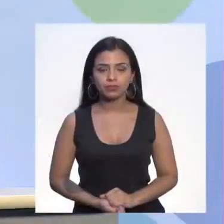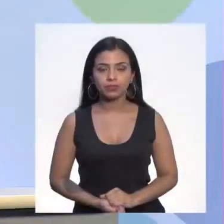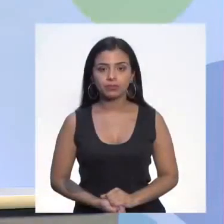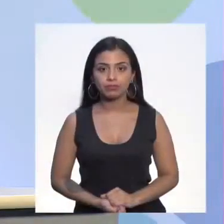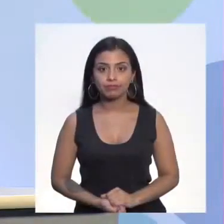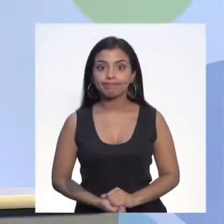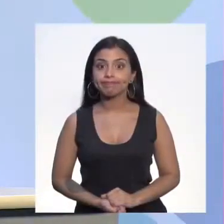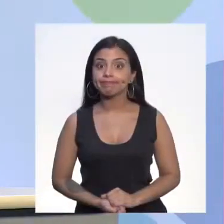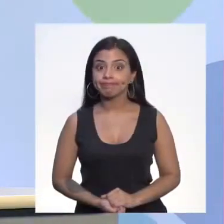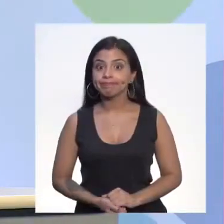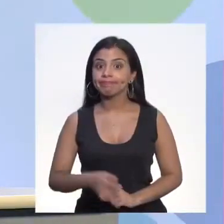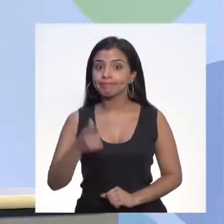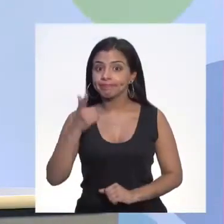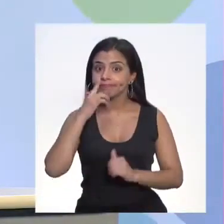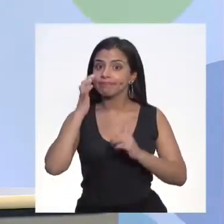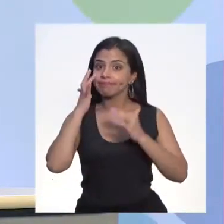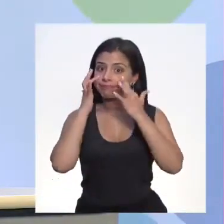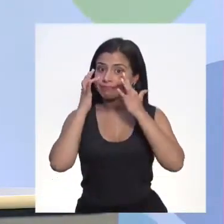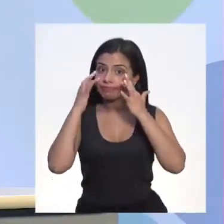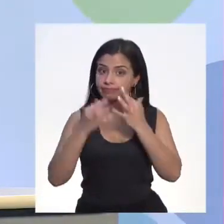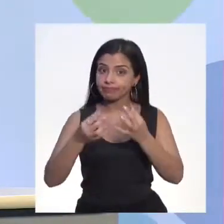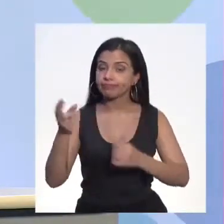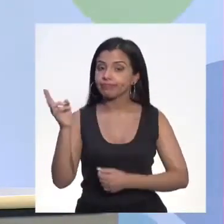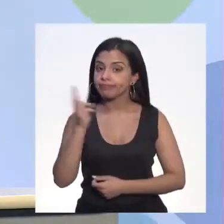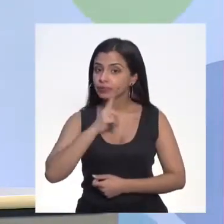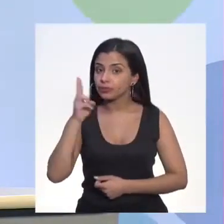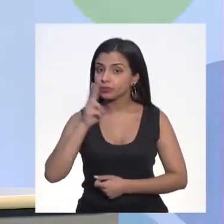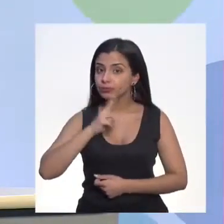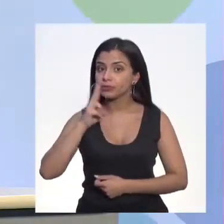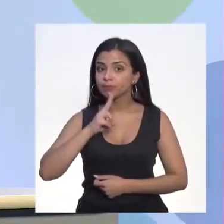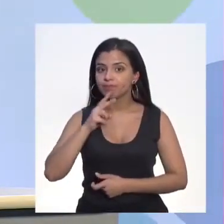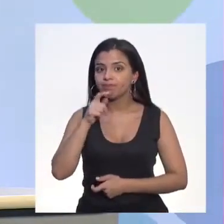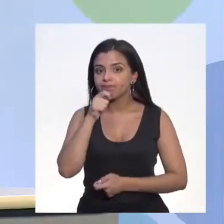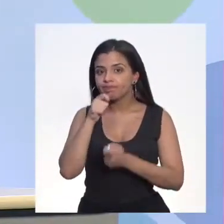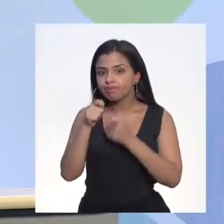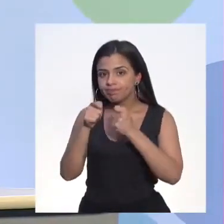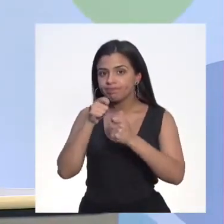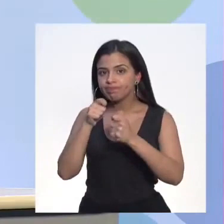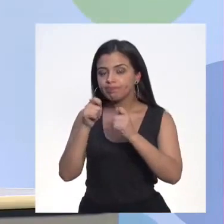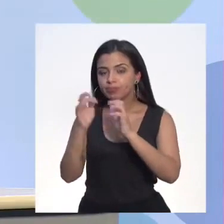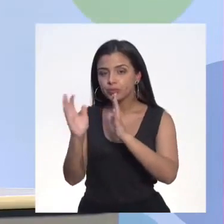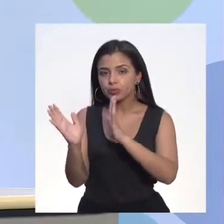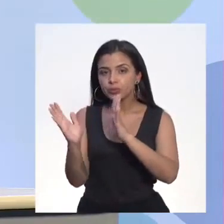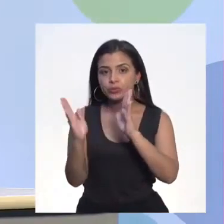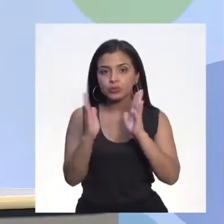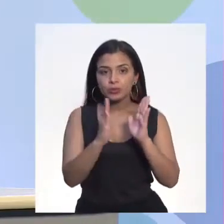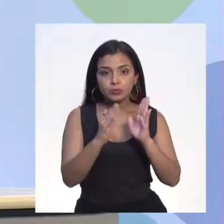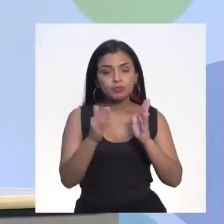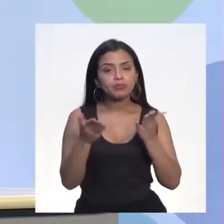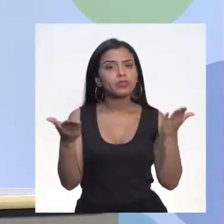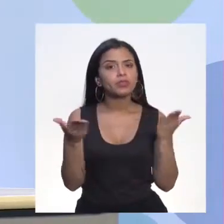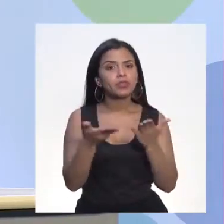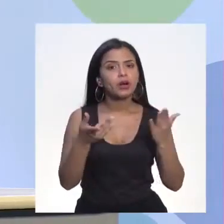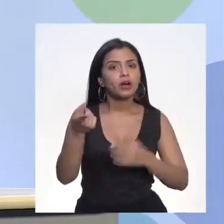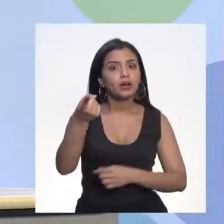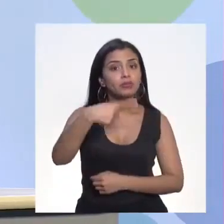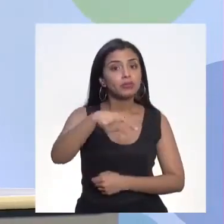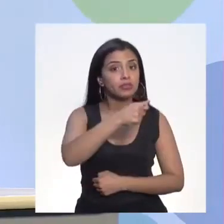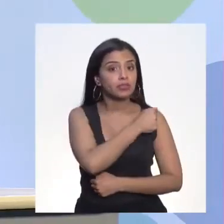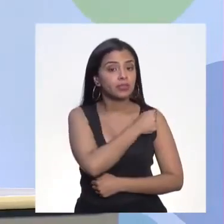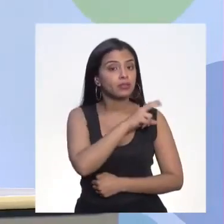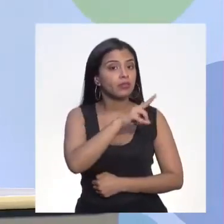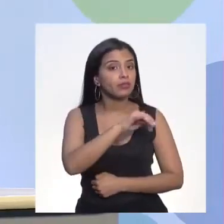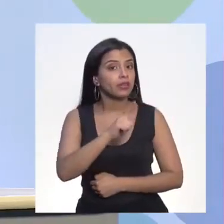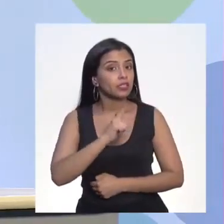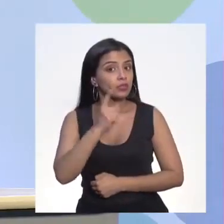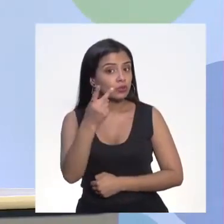É bem alarmante aí o que a gente viu nessa reportagem e, com base nela, vocês estudantes terão 2 minutos